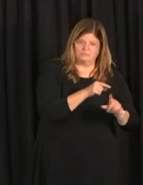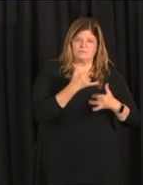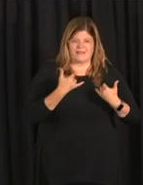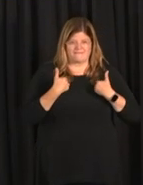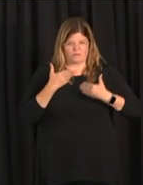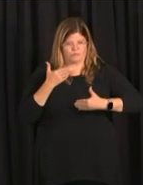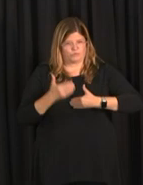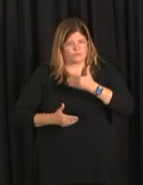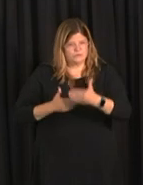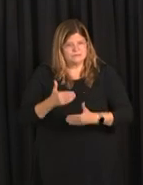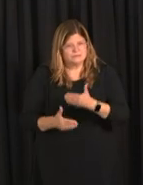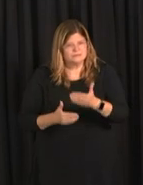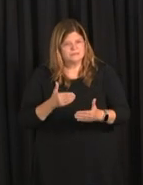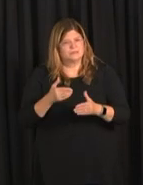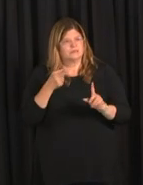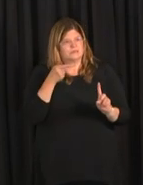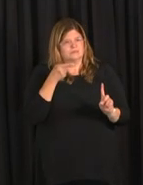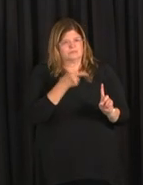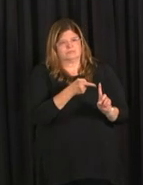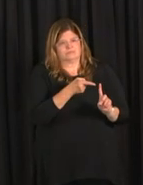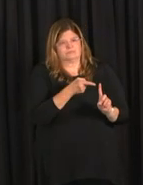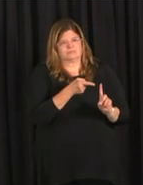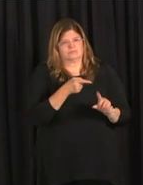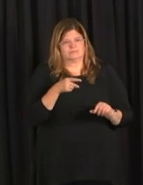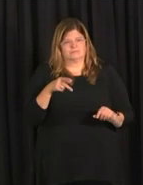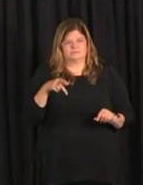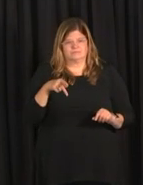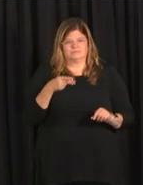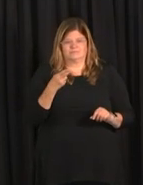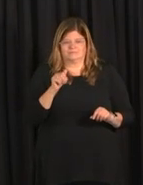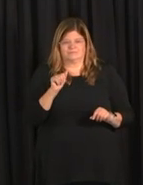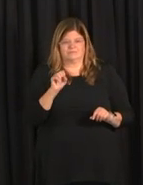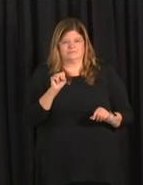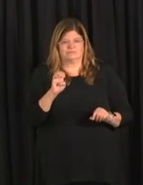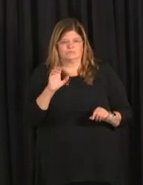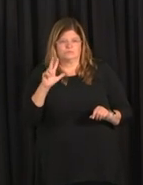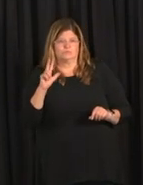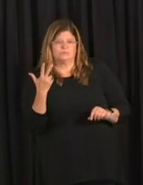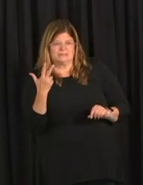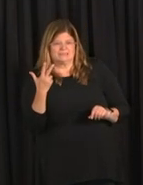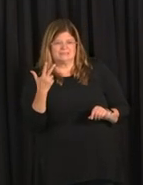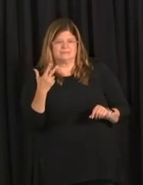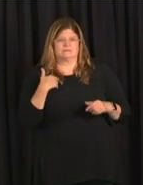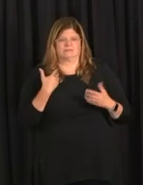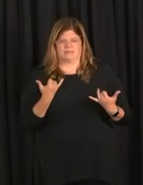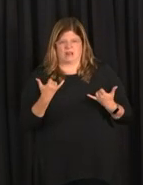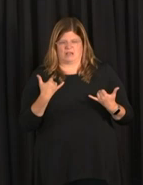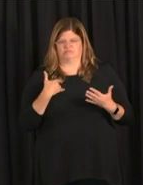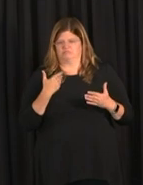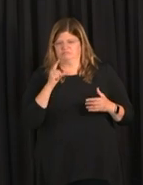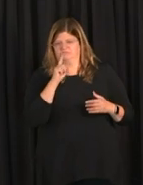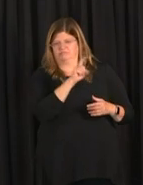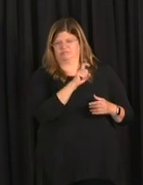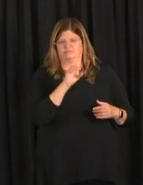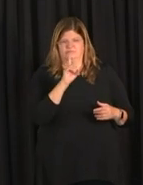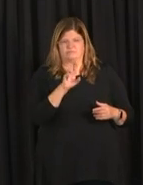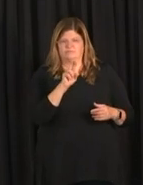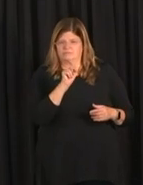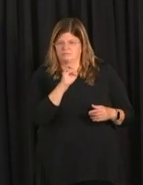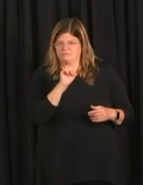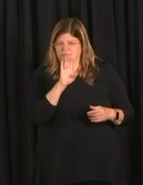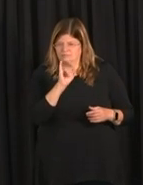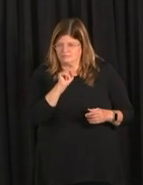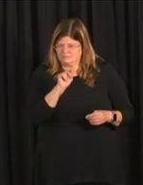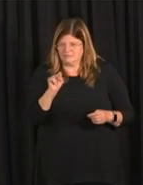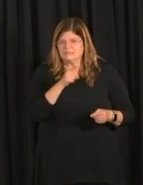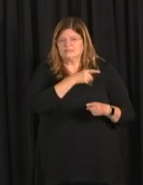progress towards phase 3. So I want to ask Dr. Nesbitt to talk about that as